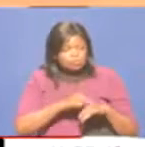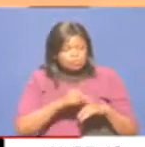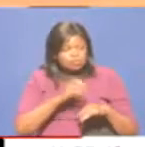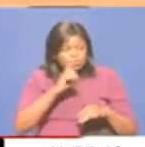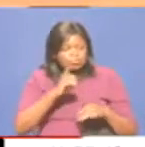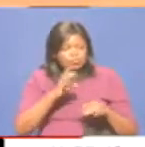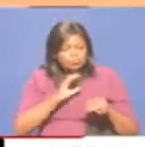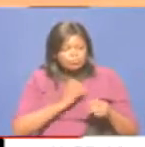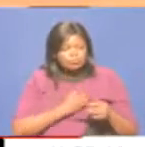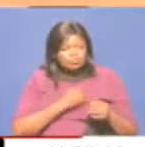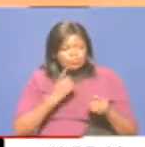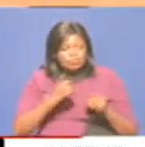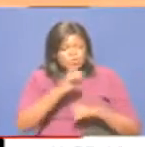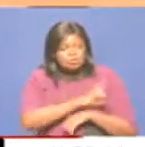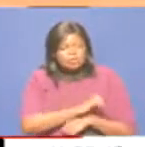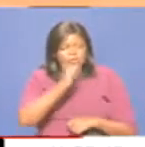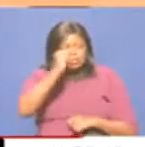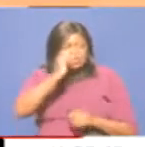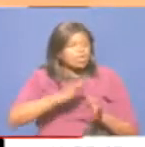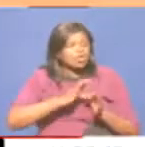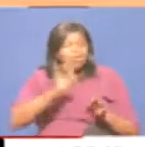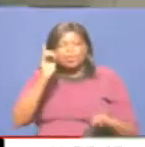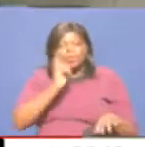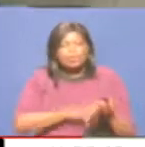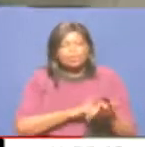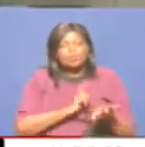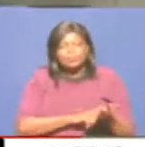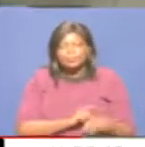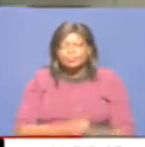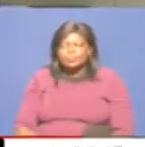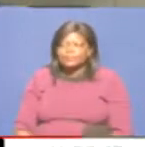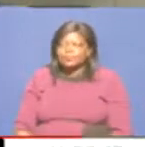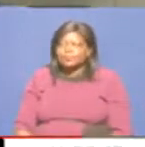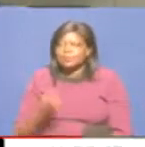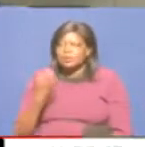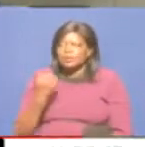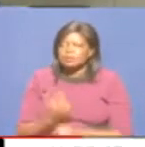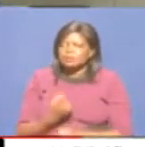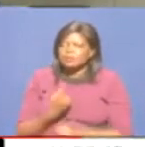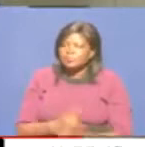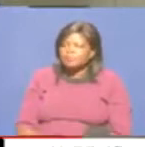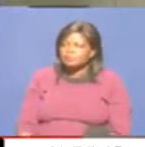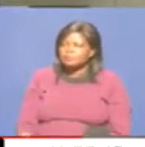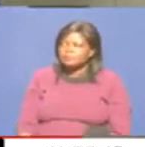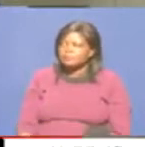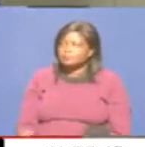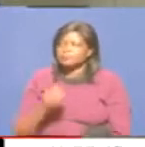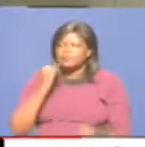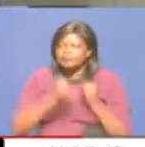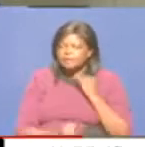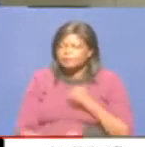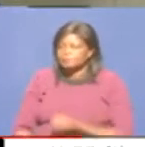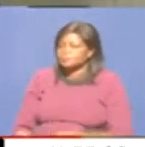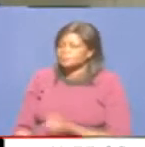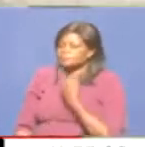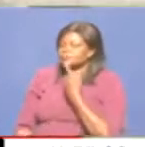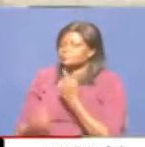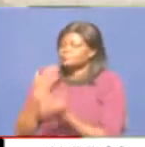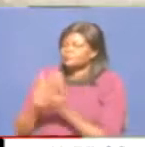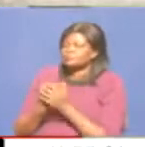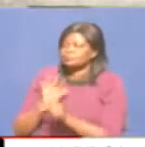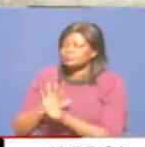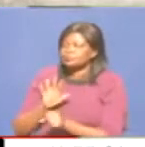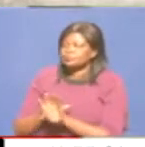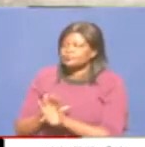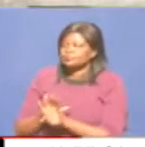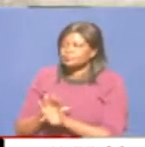a day in politics yeah. is a long day. It's a long day. Yes. 30 seconds, final words, please. Thank you very much for these 30